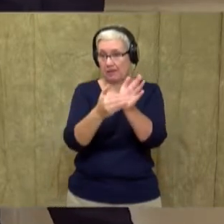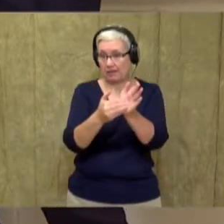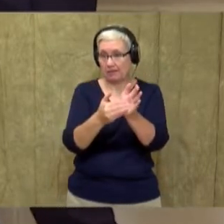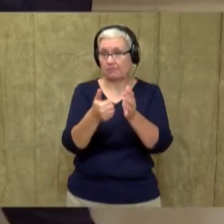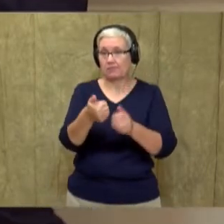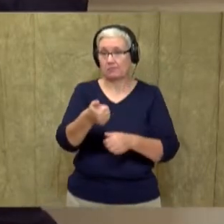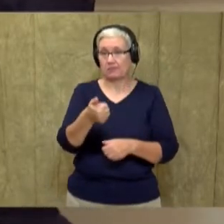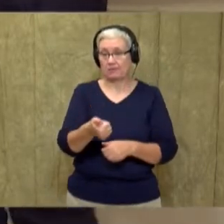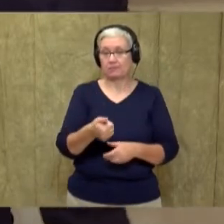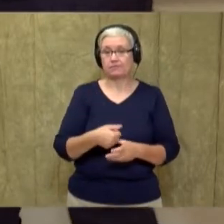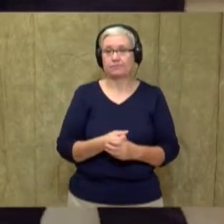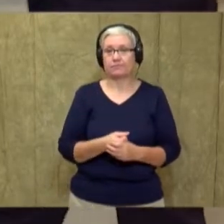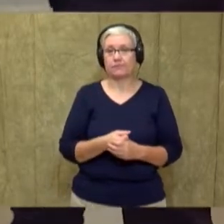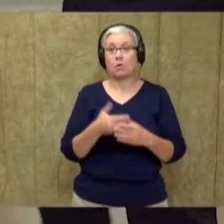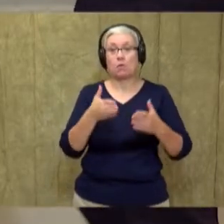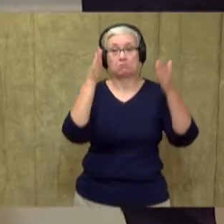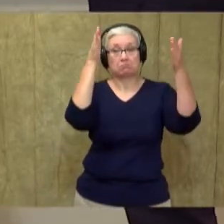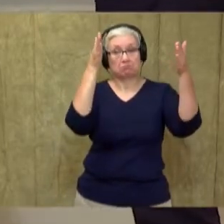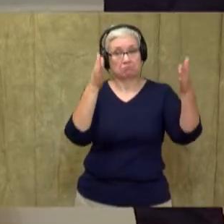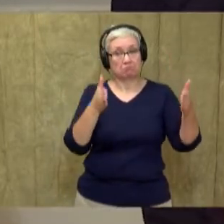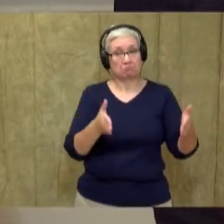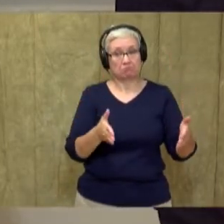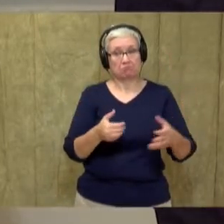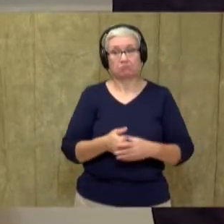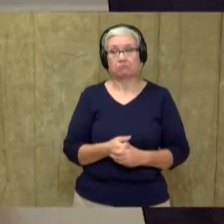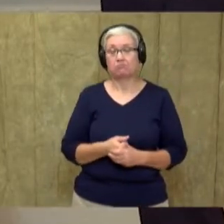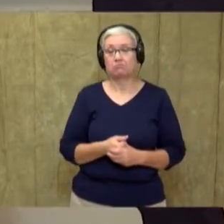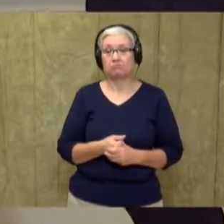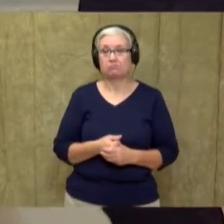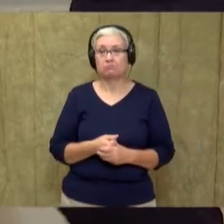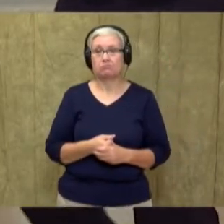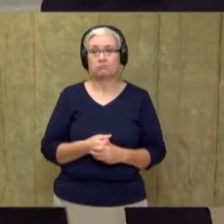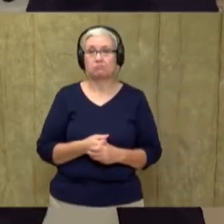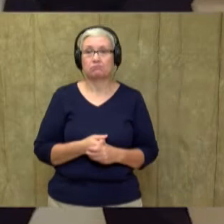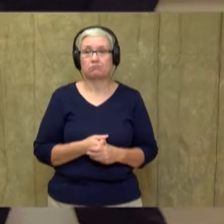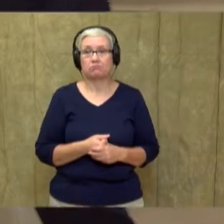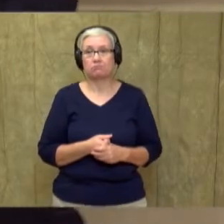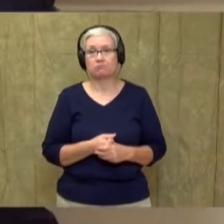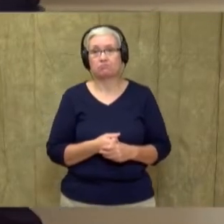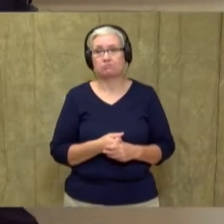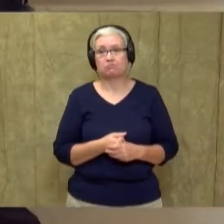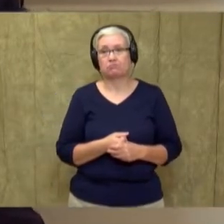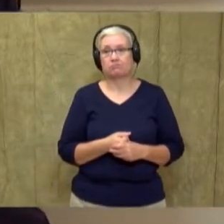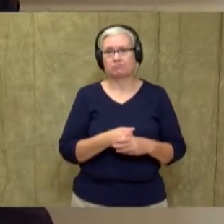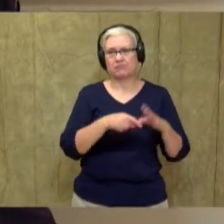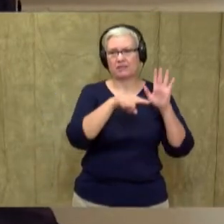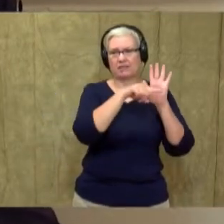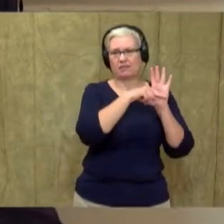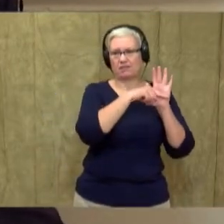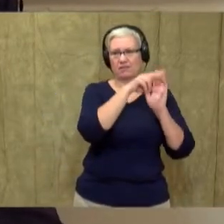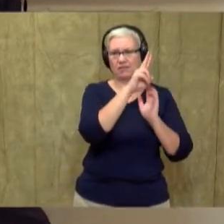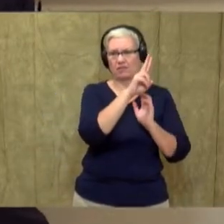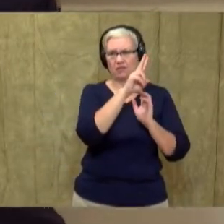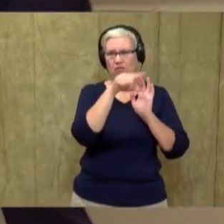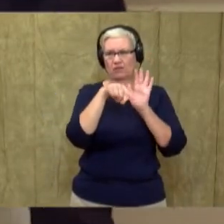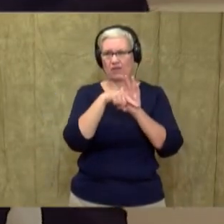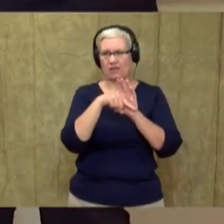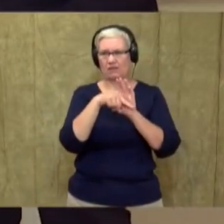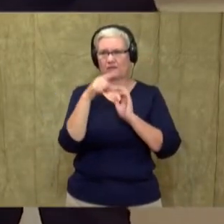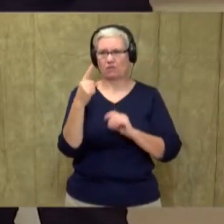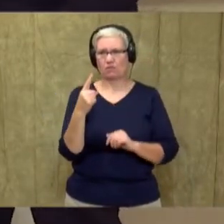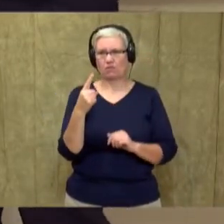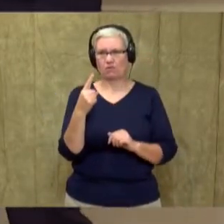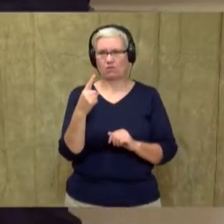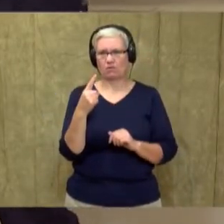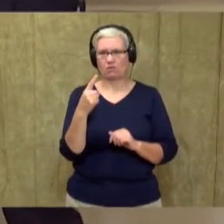being symmetrical on either side. If I'm looking at G, so we see this -2, -1 point. If I'm